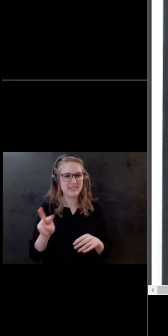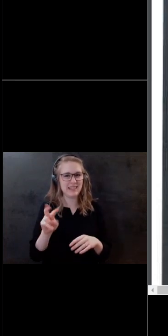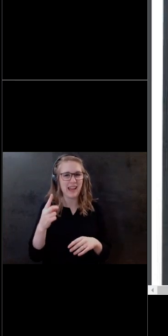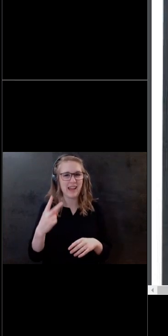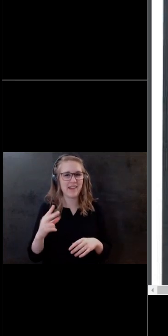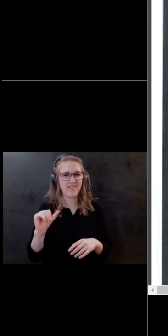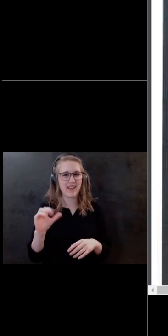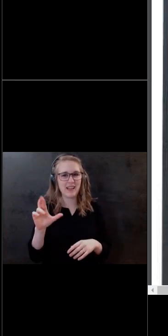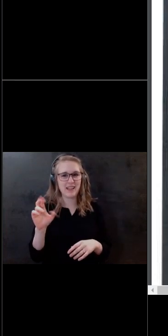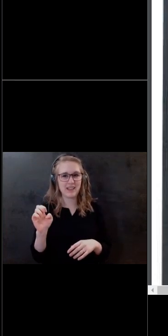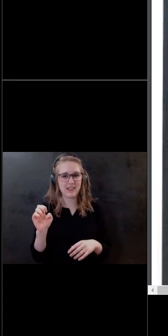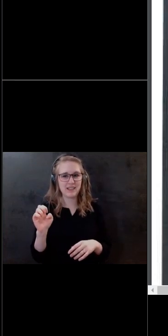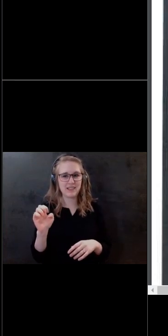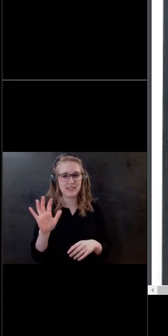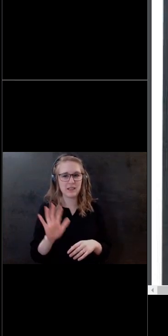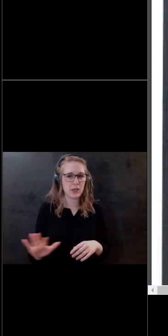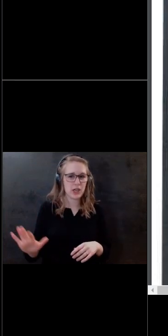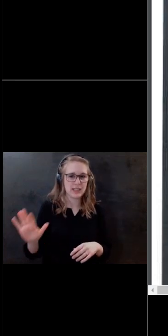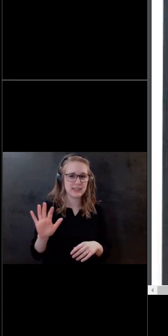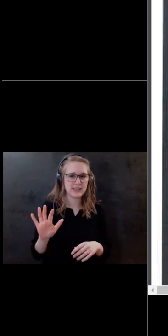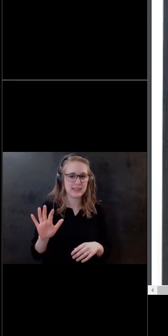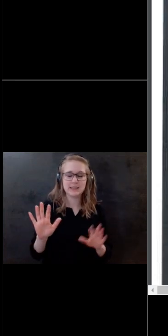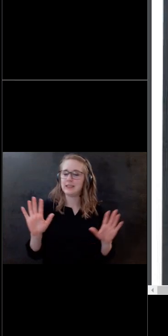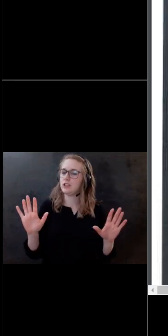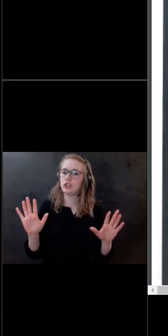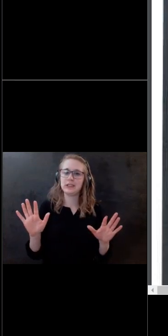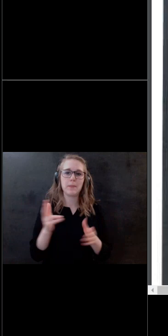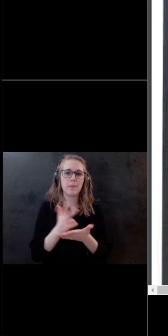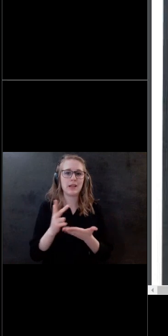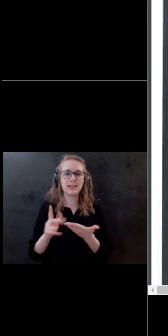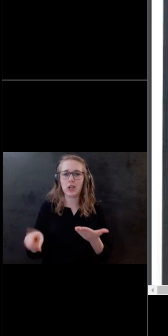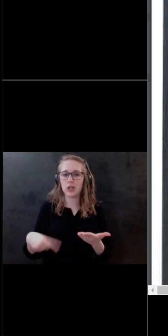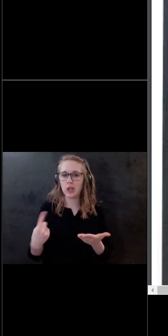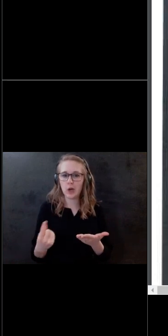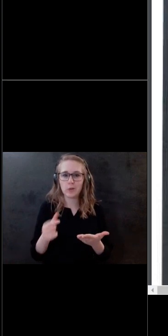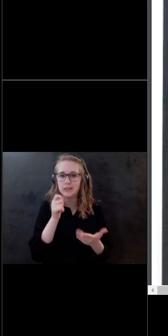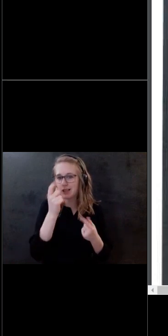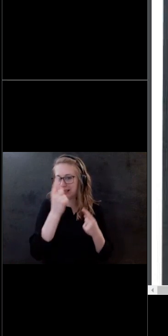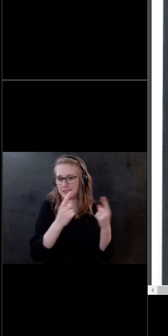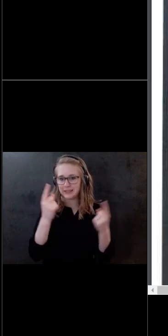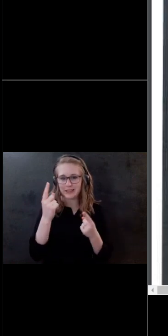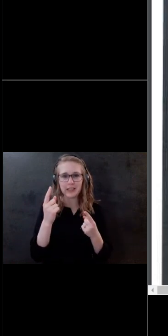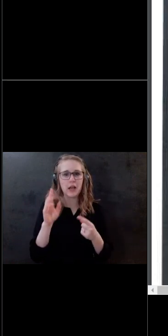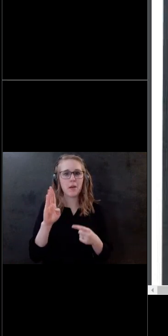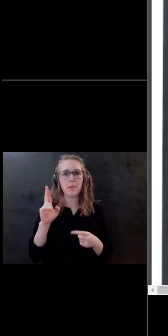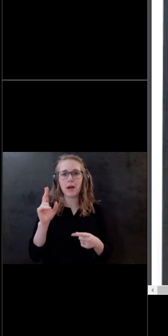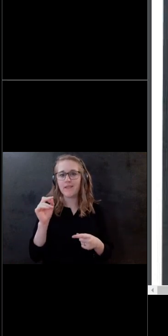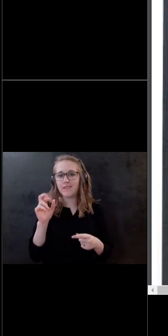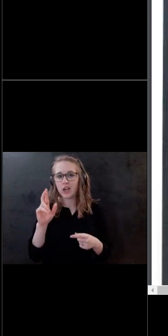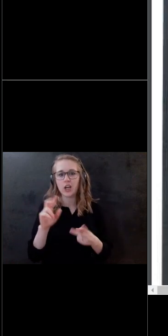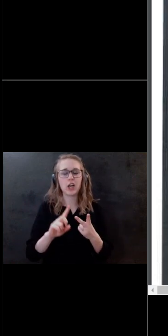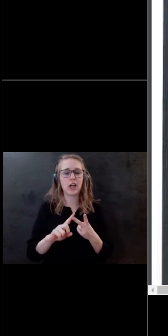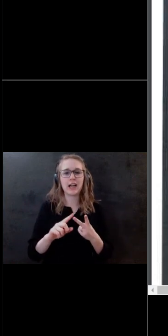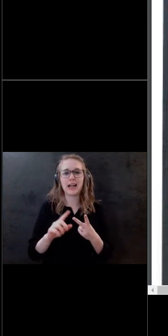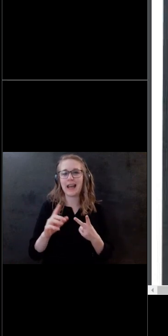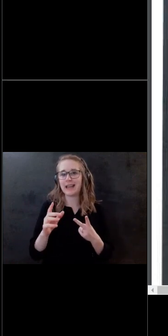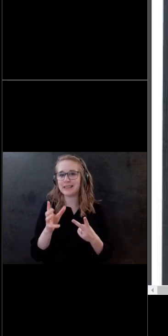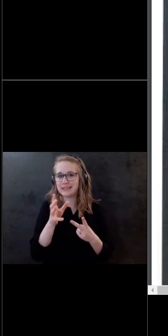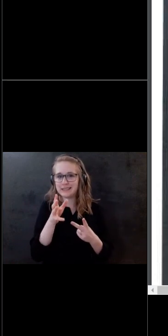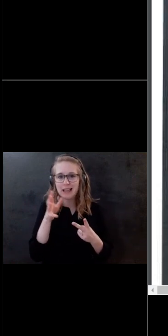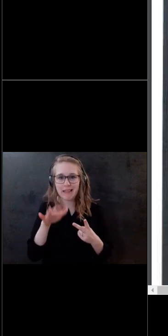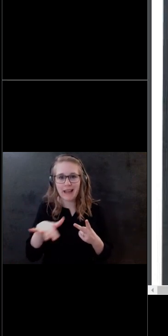acre, at approximately, this is just parking alone, not anything to do with buffering and landscaping. Usually